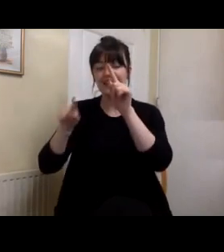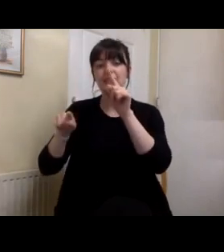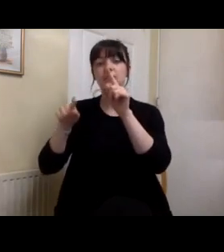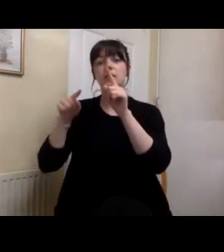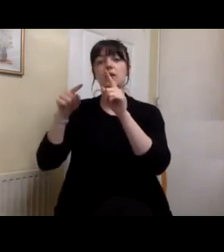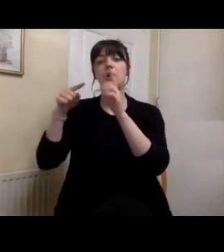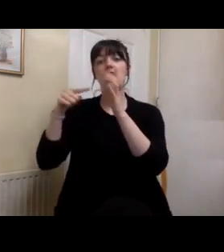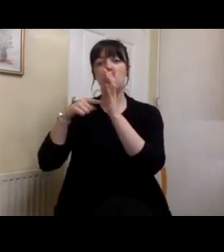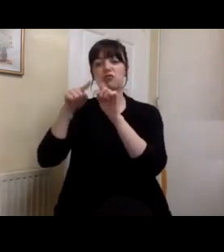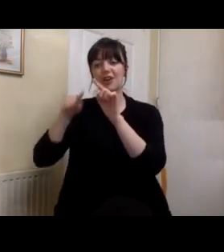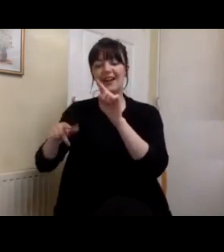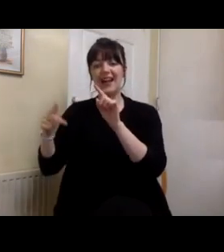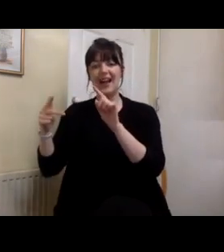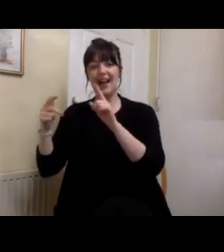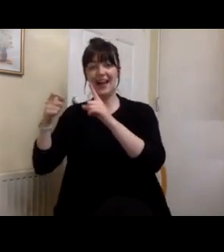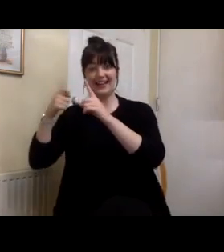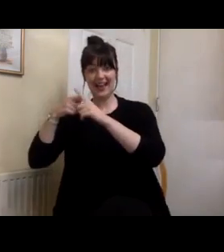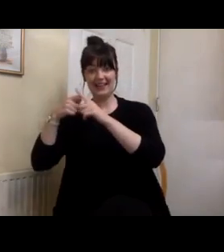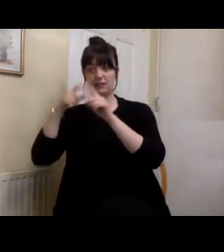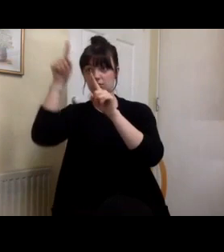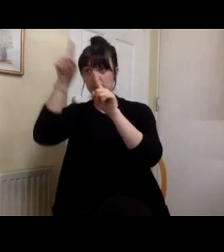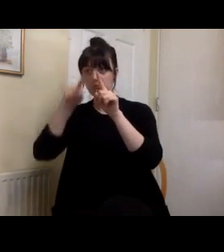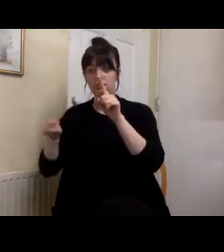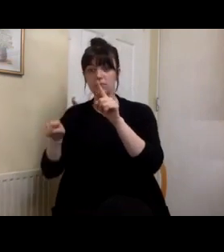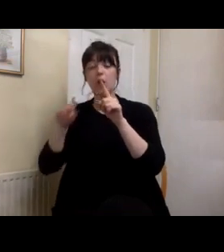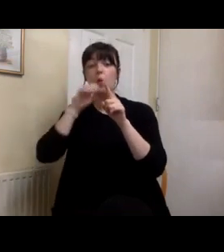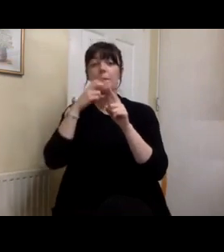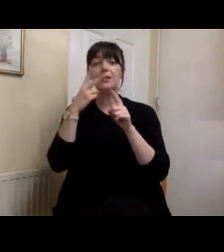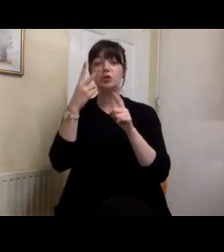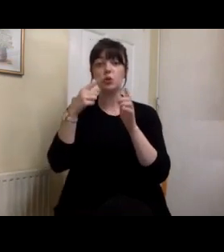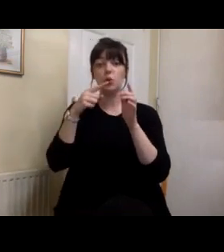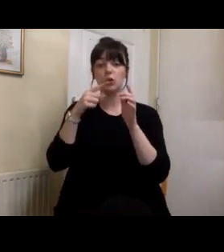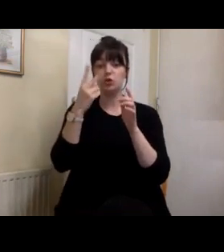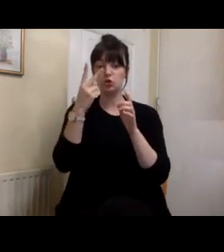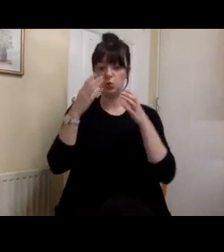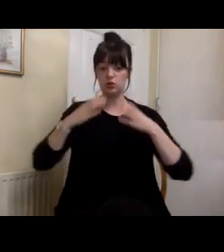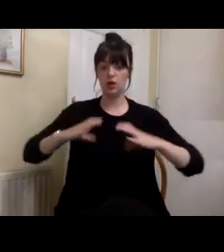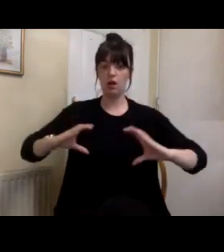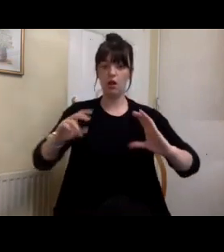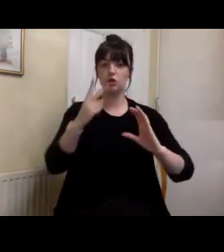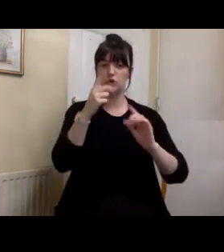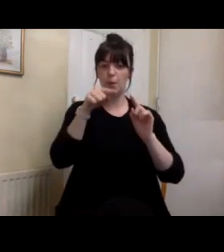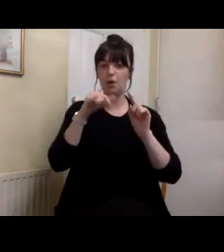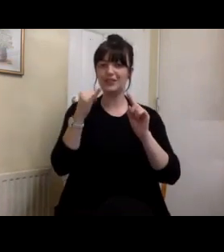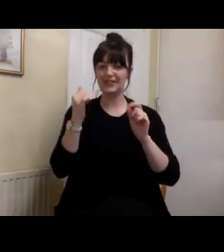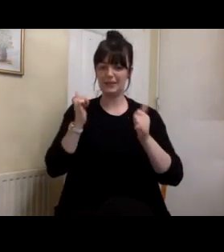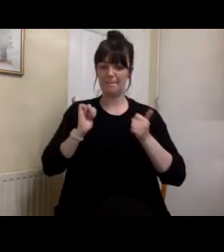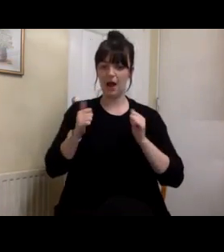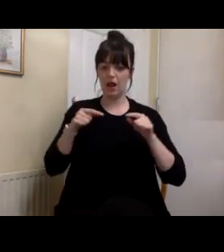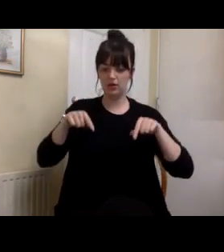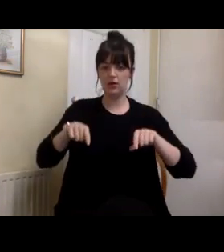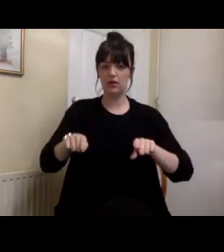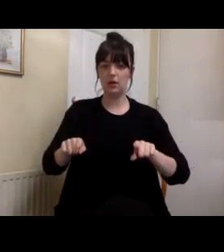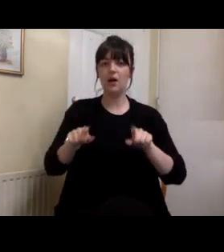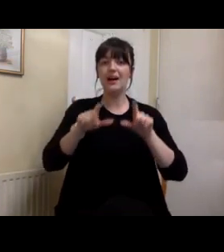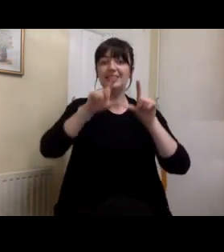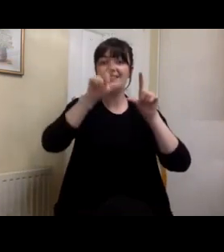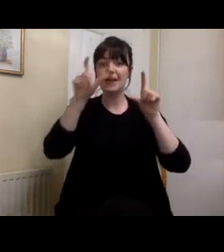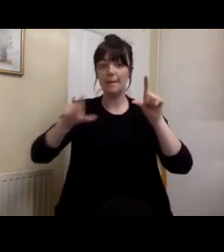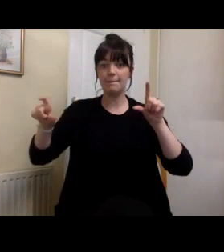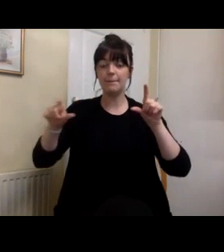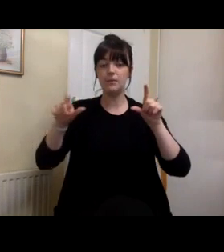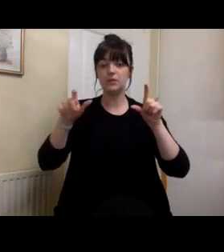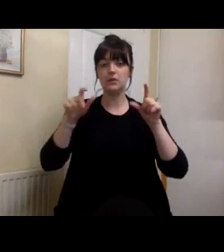two 2.6-mile tunnels beneath the River Thames. It would almost double capacity across the river east of London,